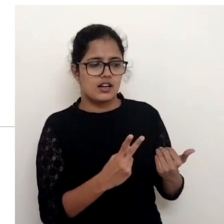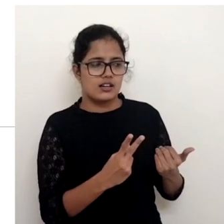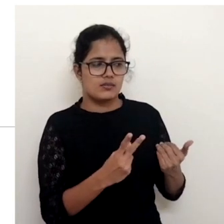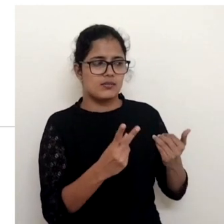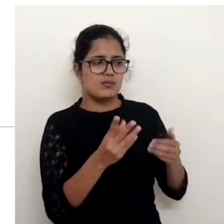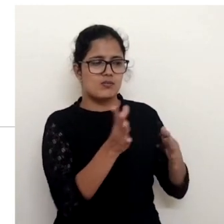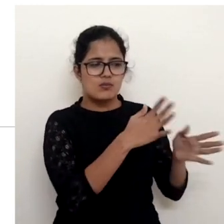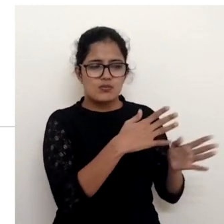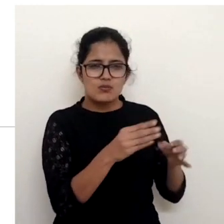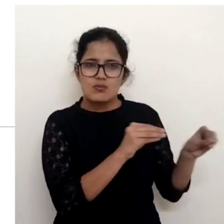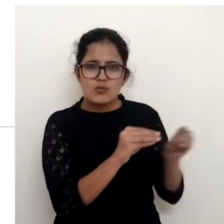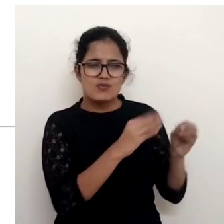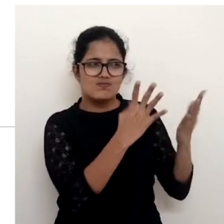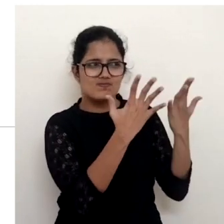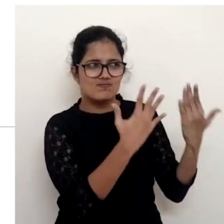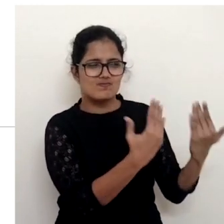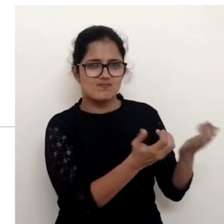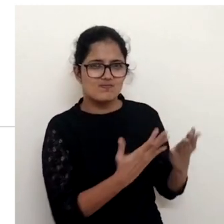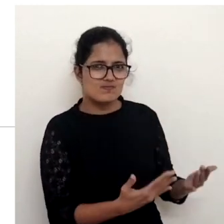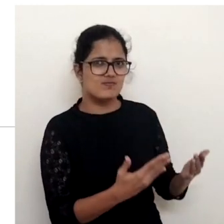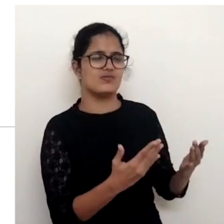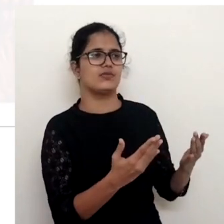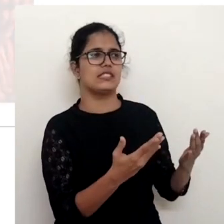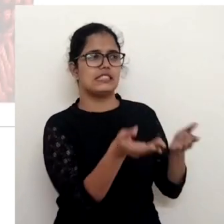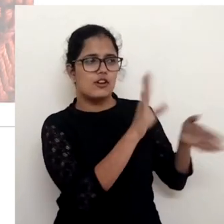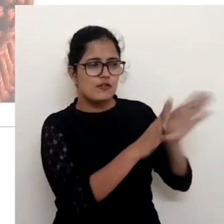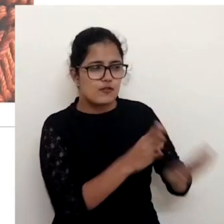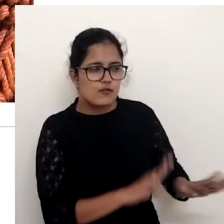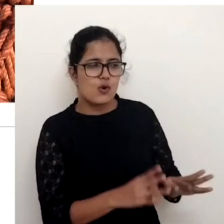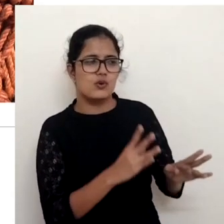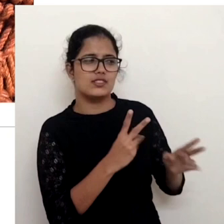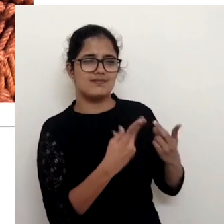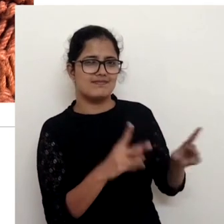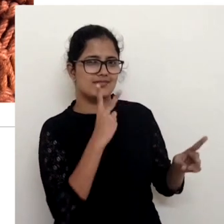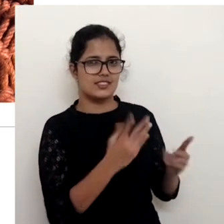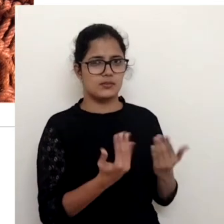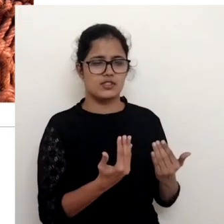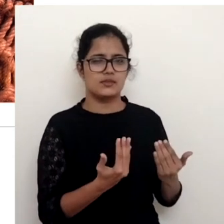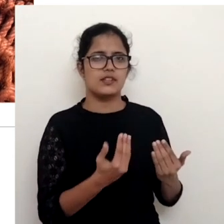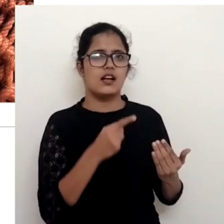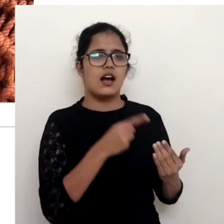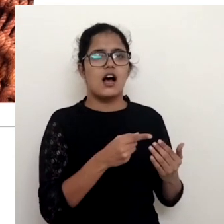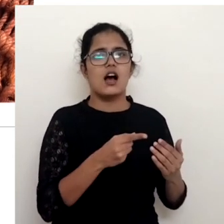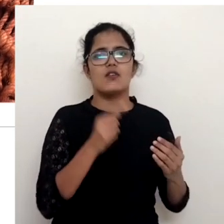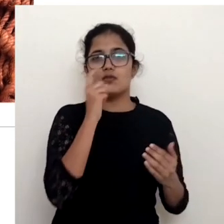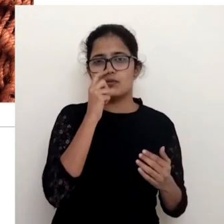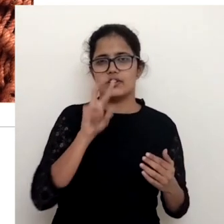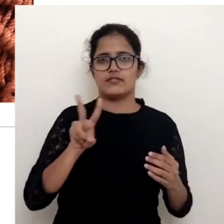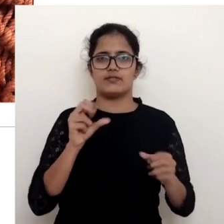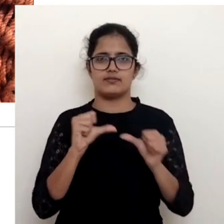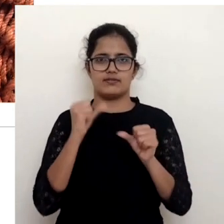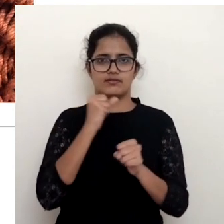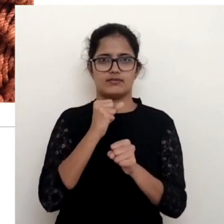or motion that's rippling, surging. A lot of these profusions of folds call out